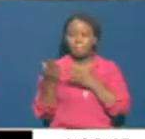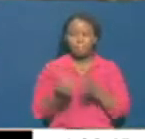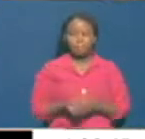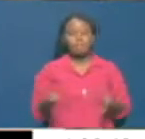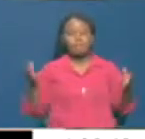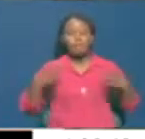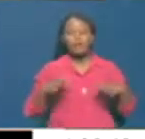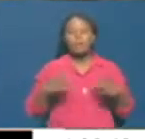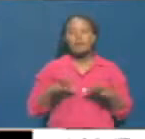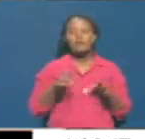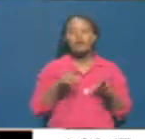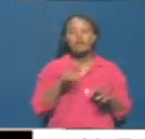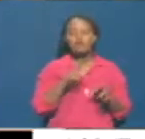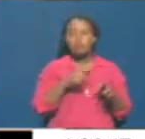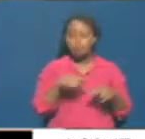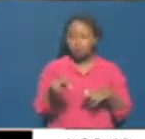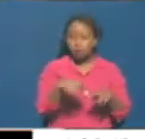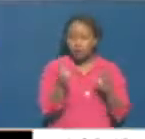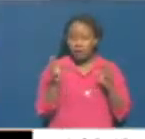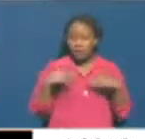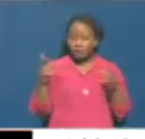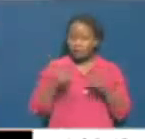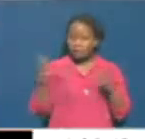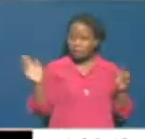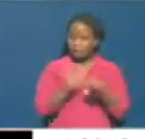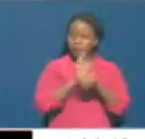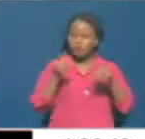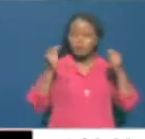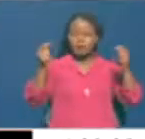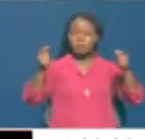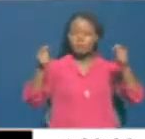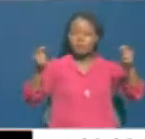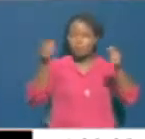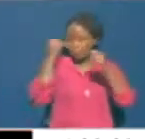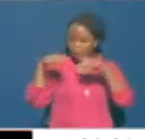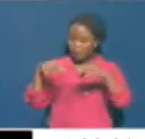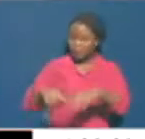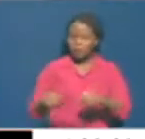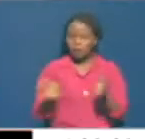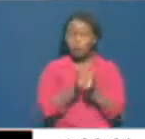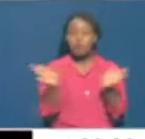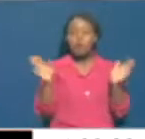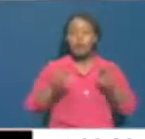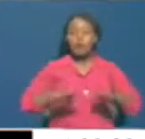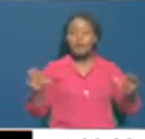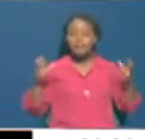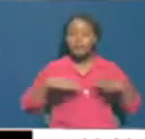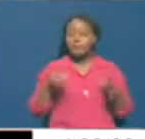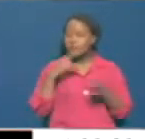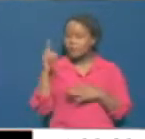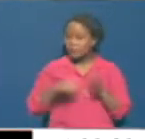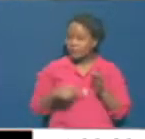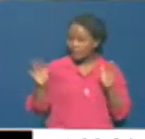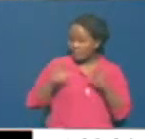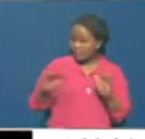Rongai held a peaceful demonstration over the grabbing of public land. Through their spokesperson, James Mbogwa, they say the land in Visoi Ward in Nakuru was